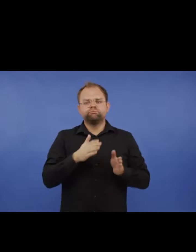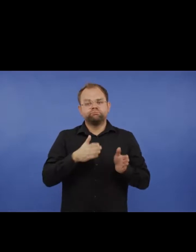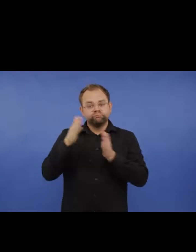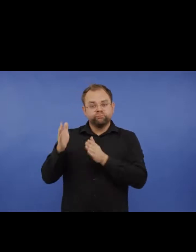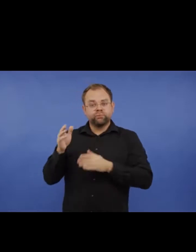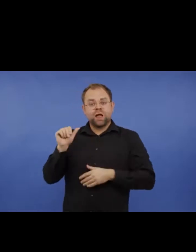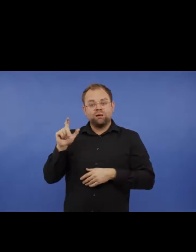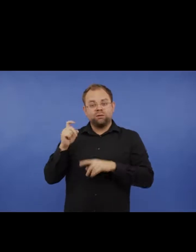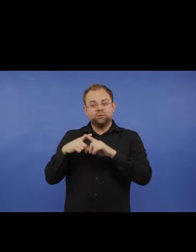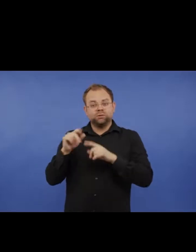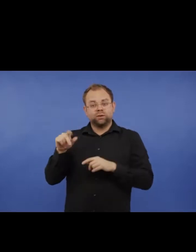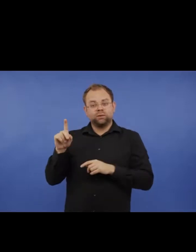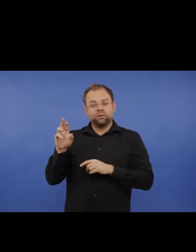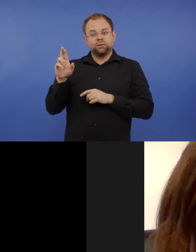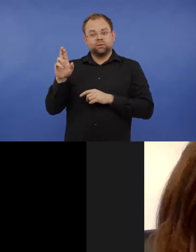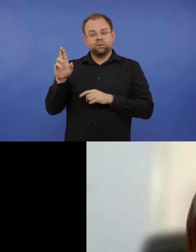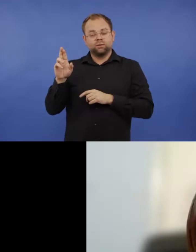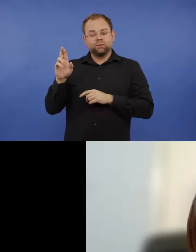on knowledge gaps and voice.